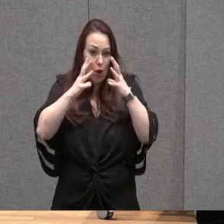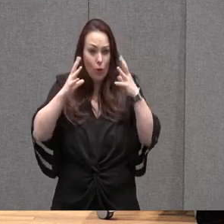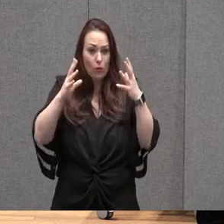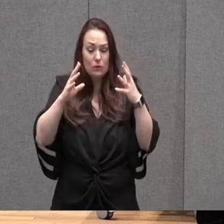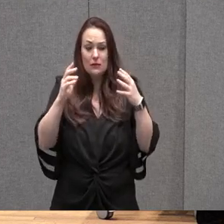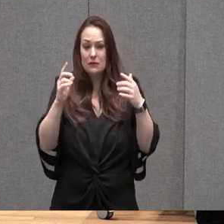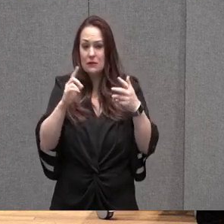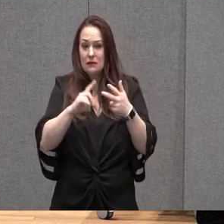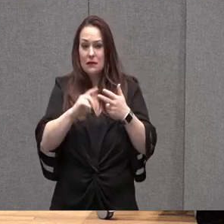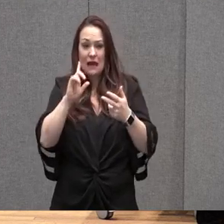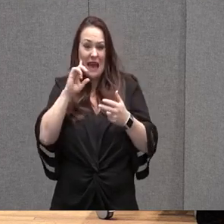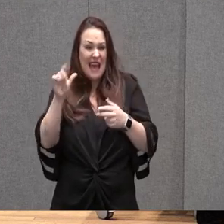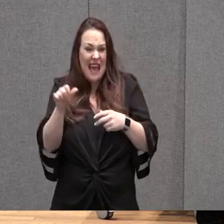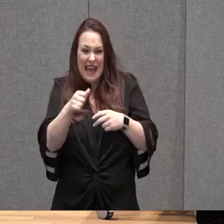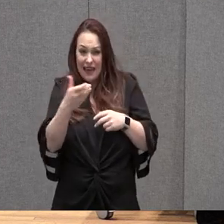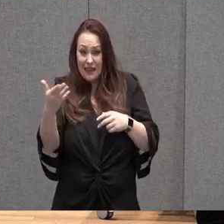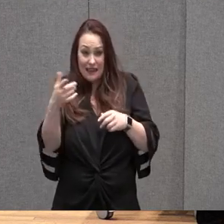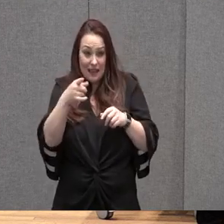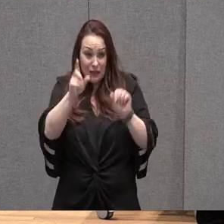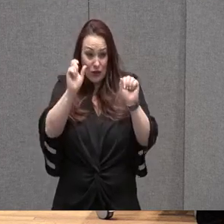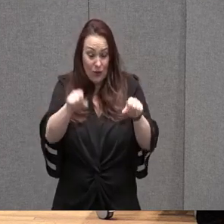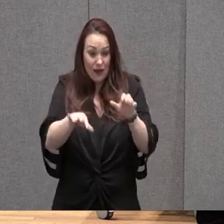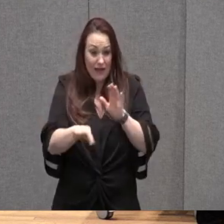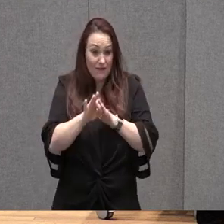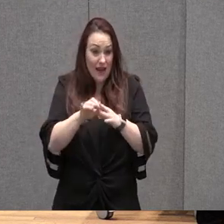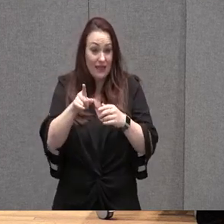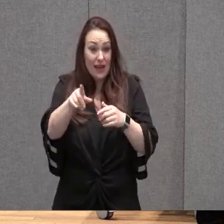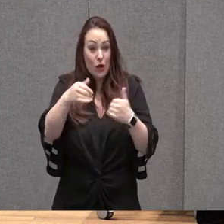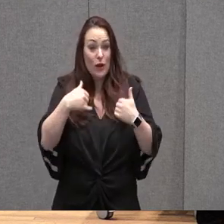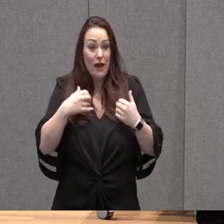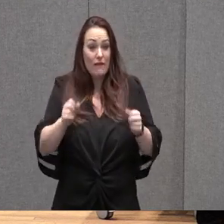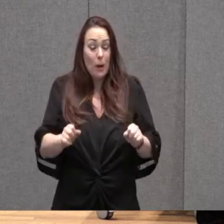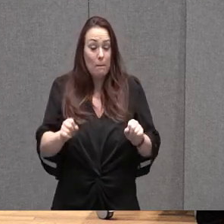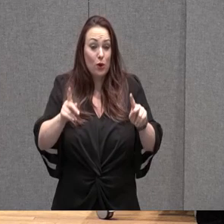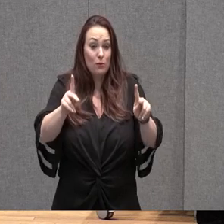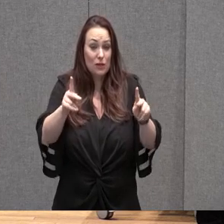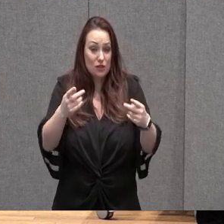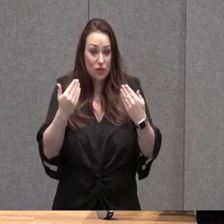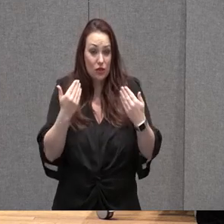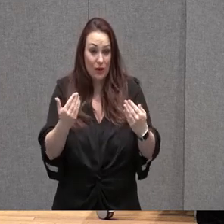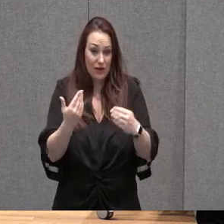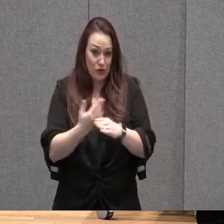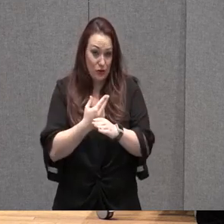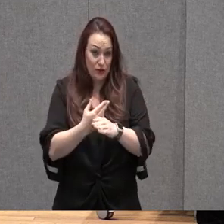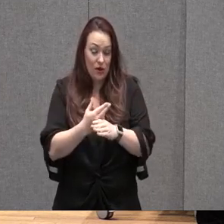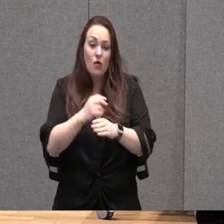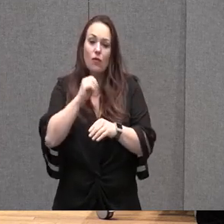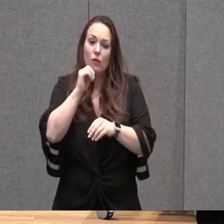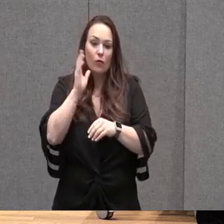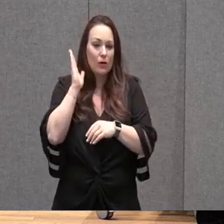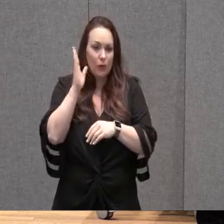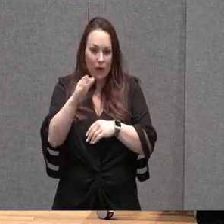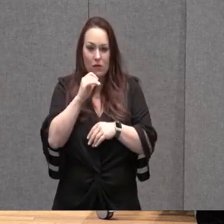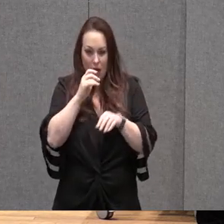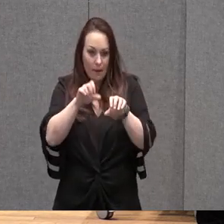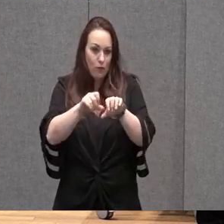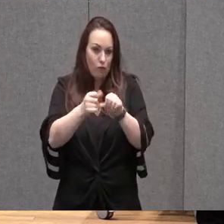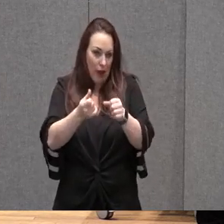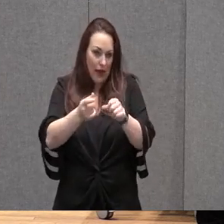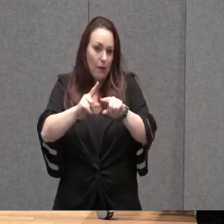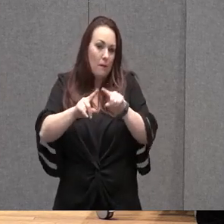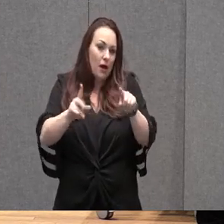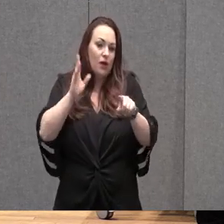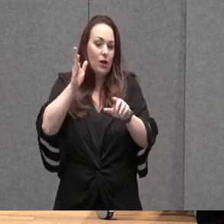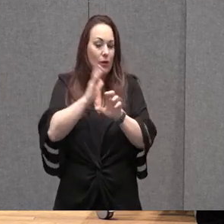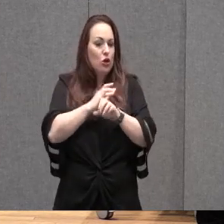balloons. Anything you can find around the house that you have permission to use. You're not breaking it or anything, but you are going to create something.